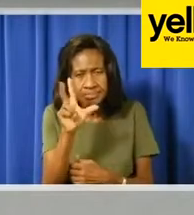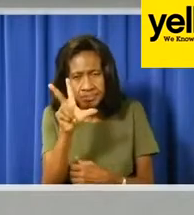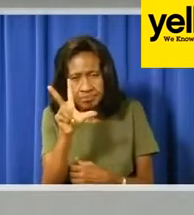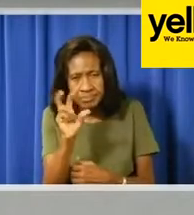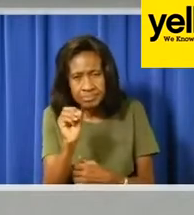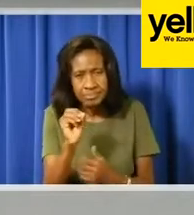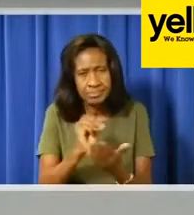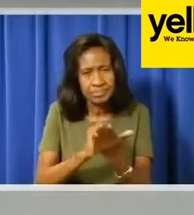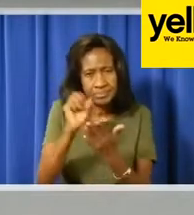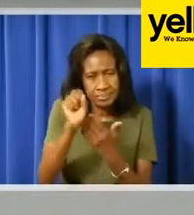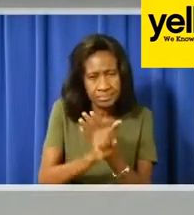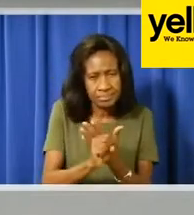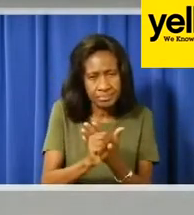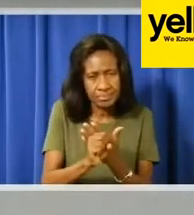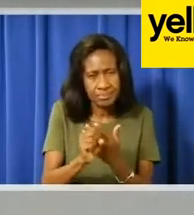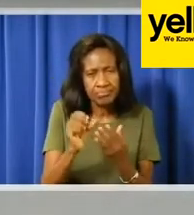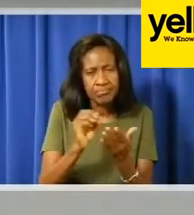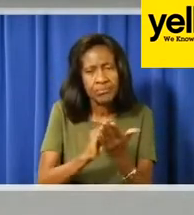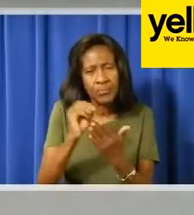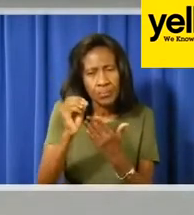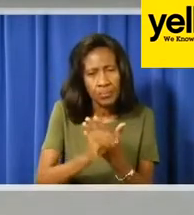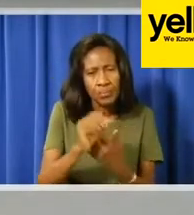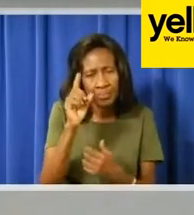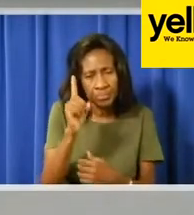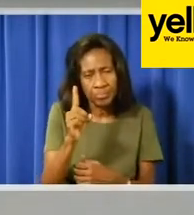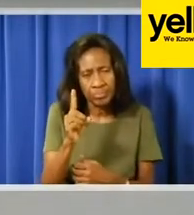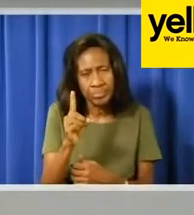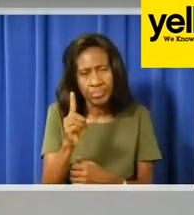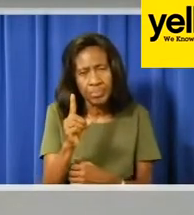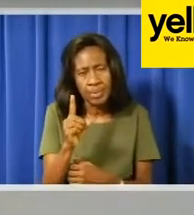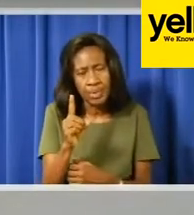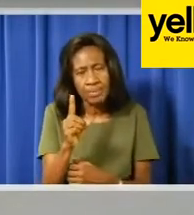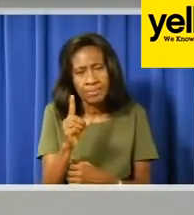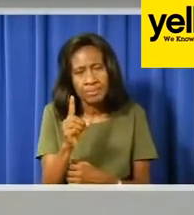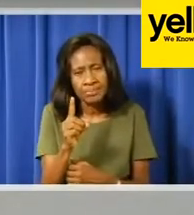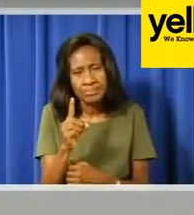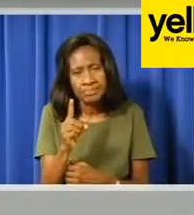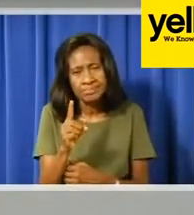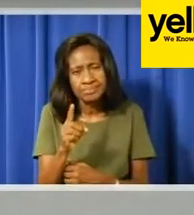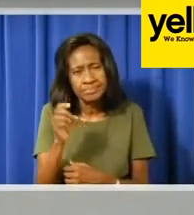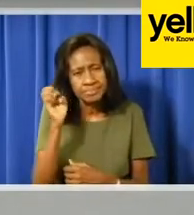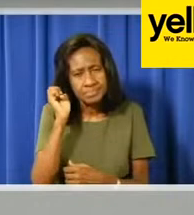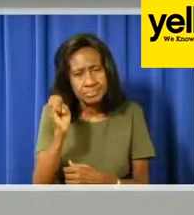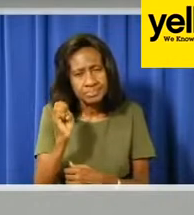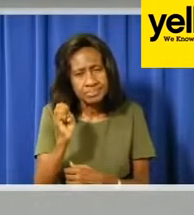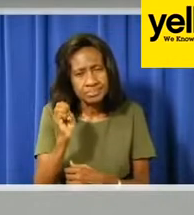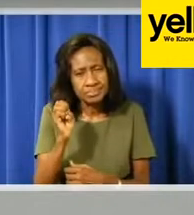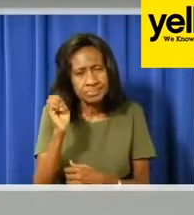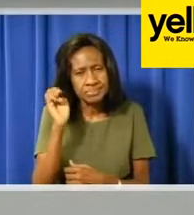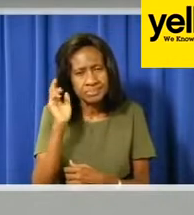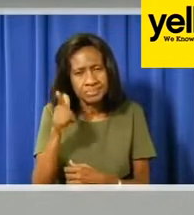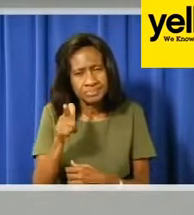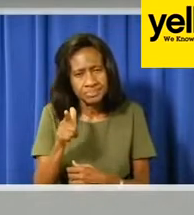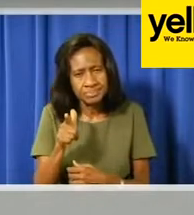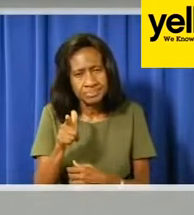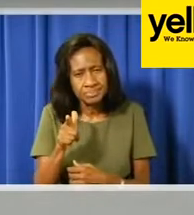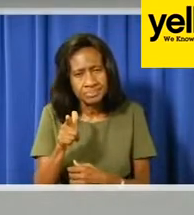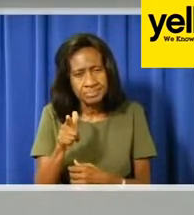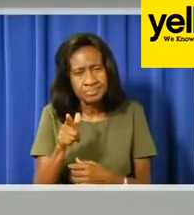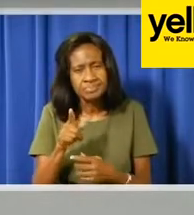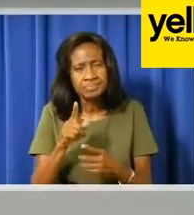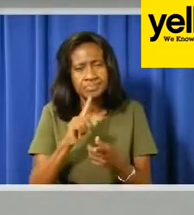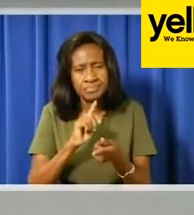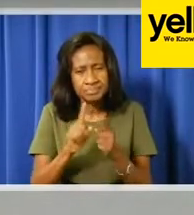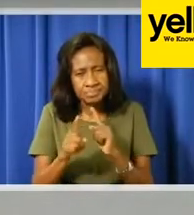of October, 2nd of October, somewhere around that time period. I have had a conversation today